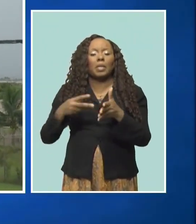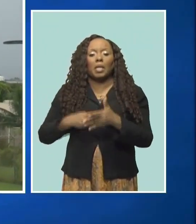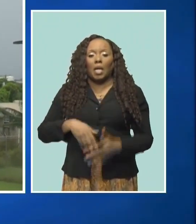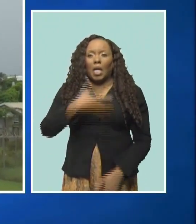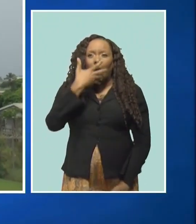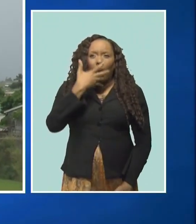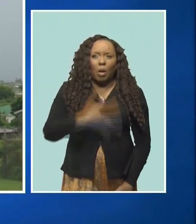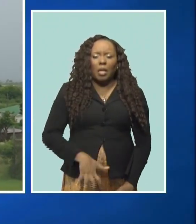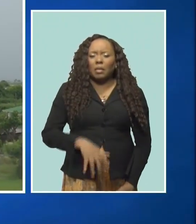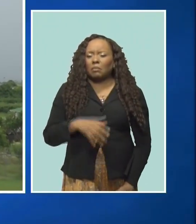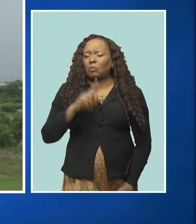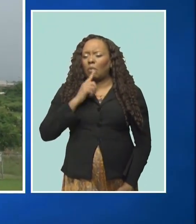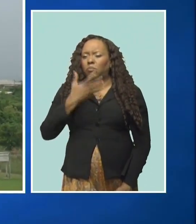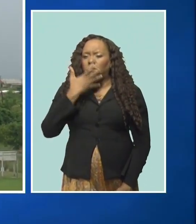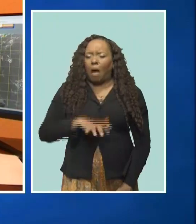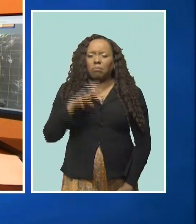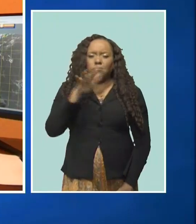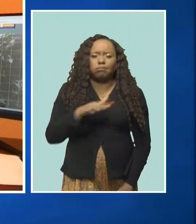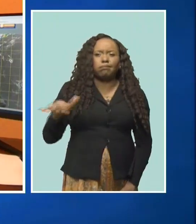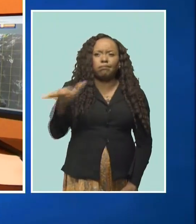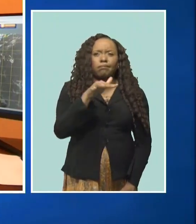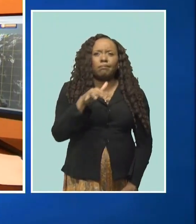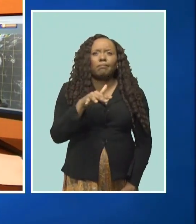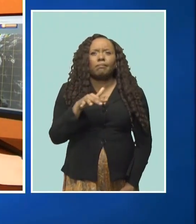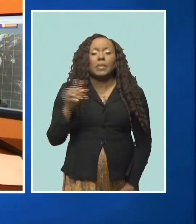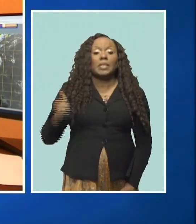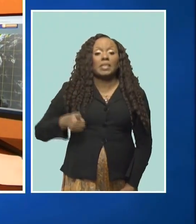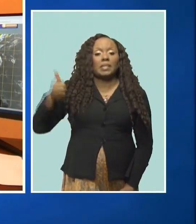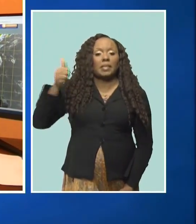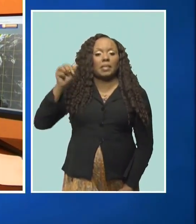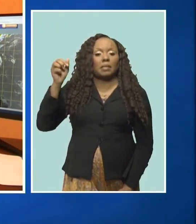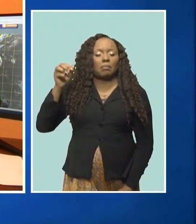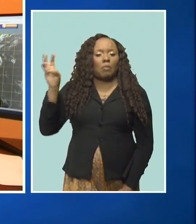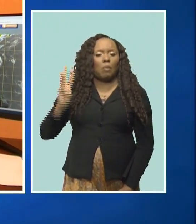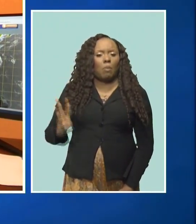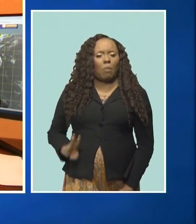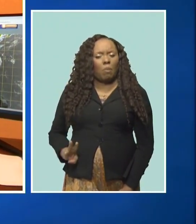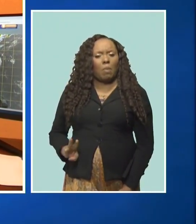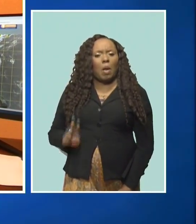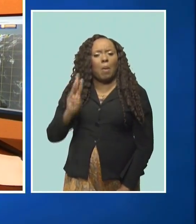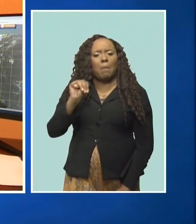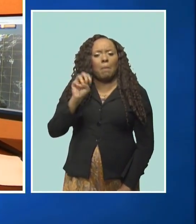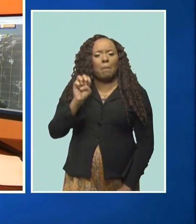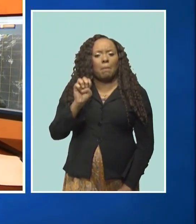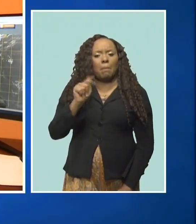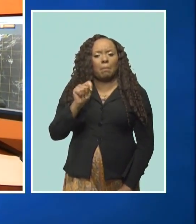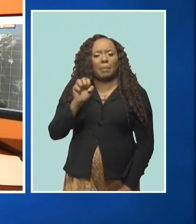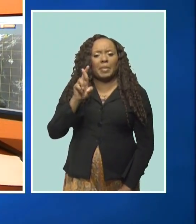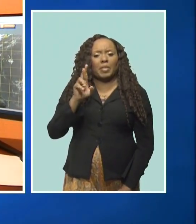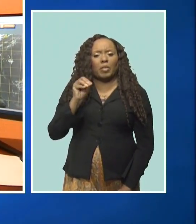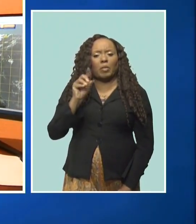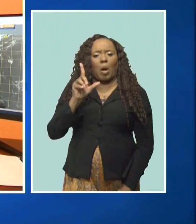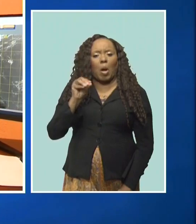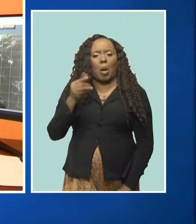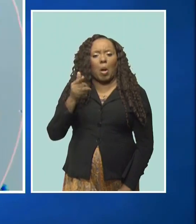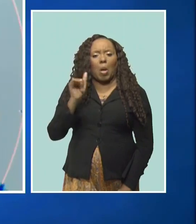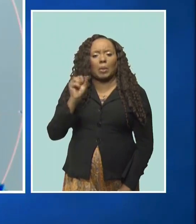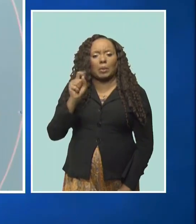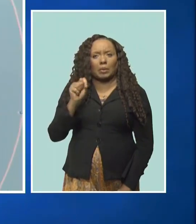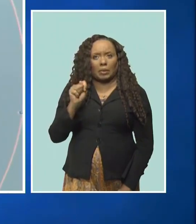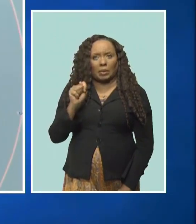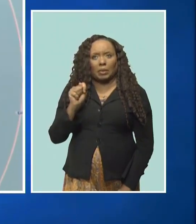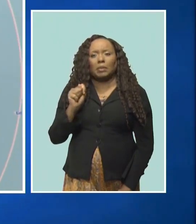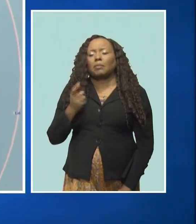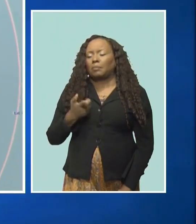and moisture in the atmosphere. Senior Met Officer Tia Brown says this causes hurricanes to form in the Atlantic and